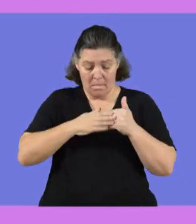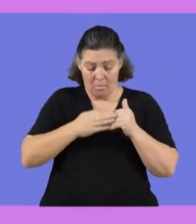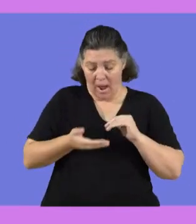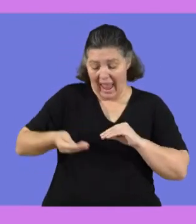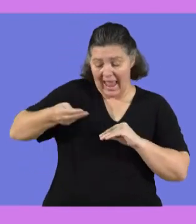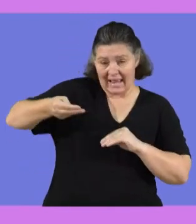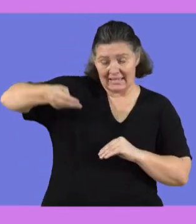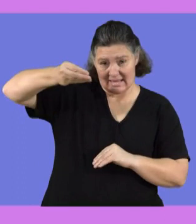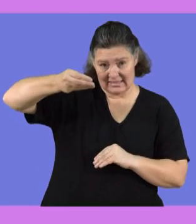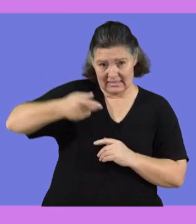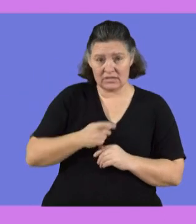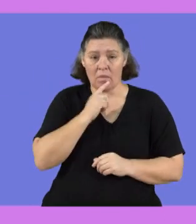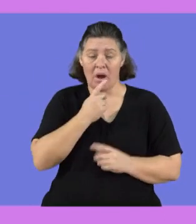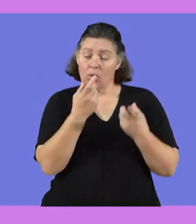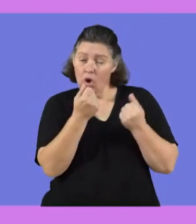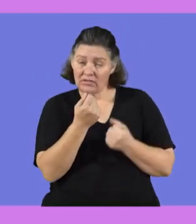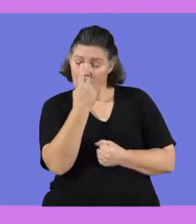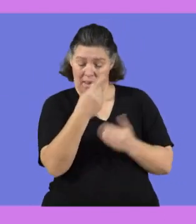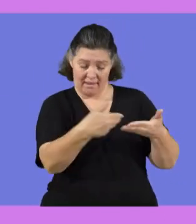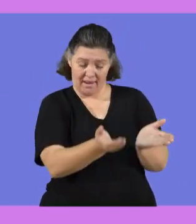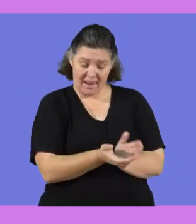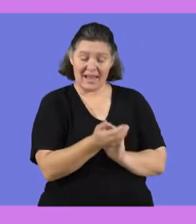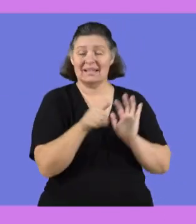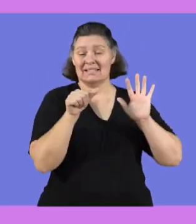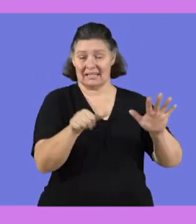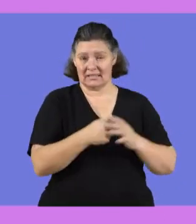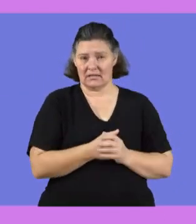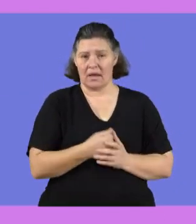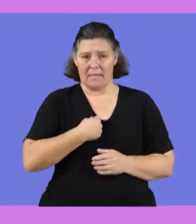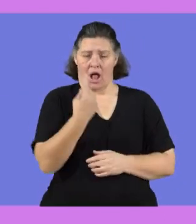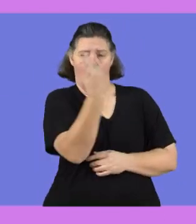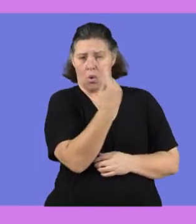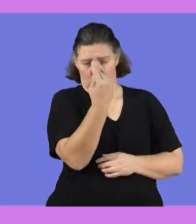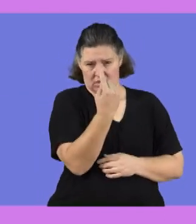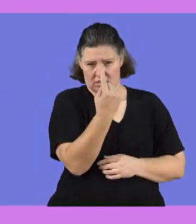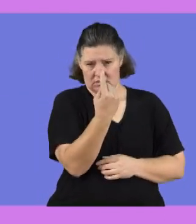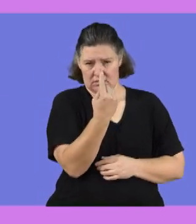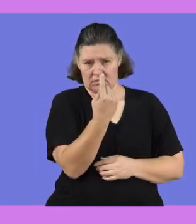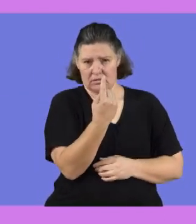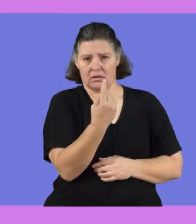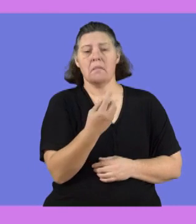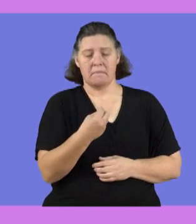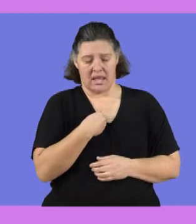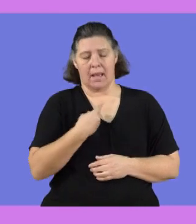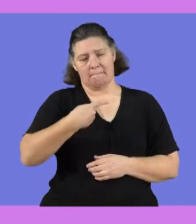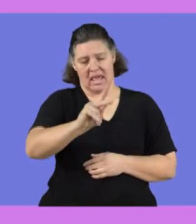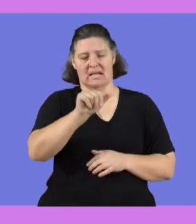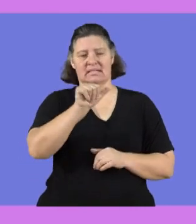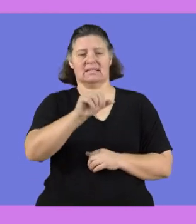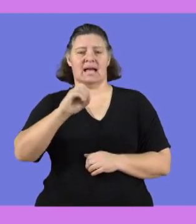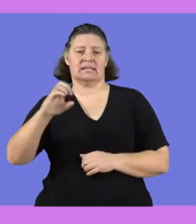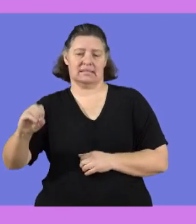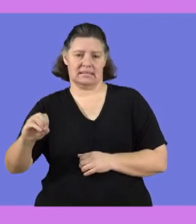people increases. Remember, the cost is 600 rand. So if Lerato is alone, obviously Lerato will